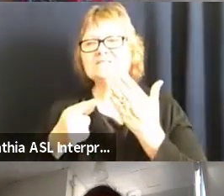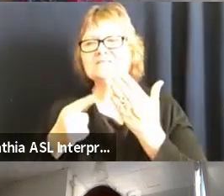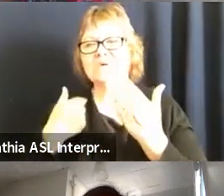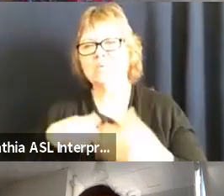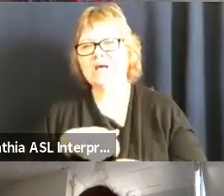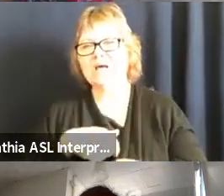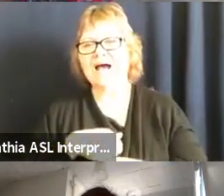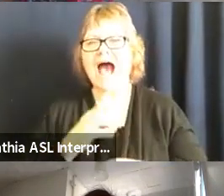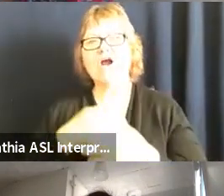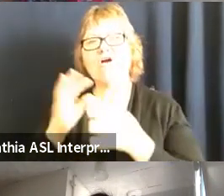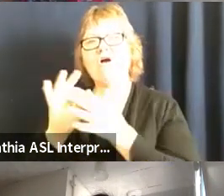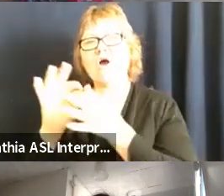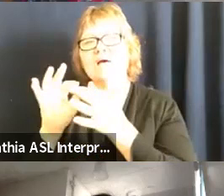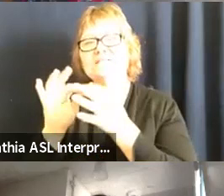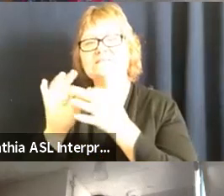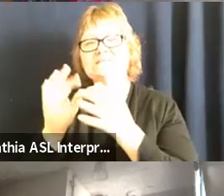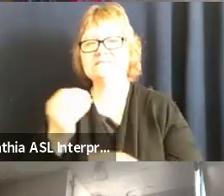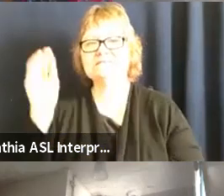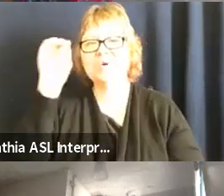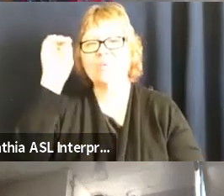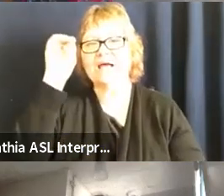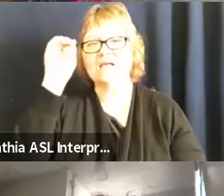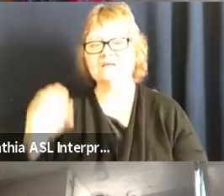what we think and our opinion. It's a,